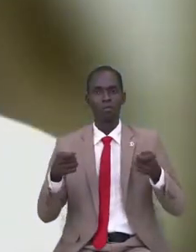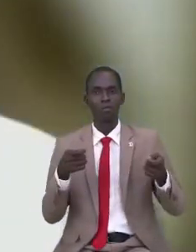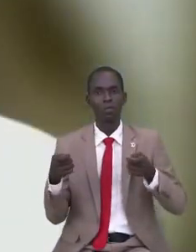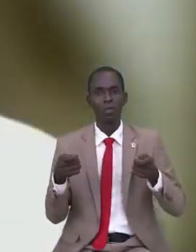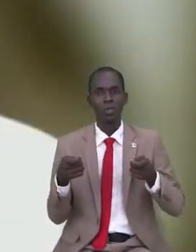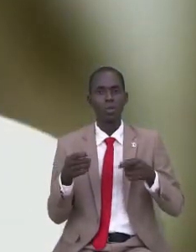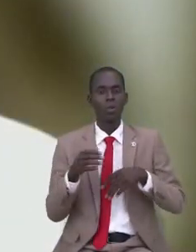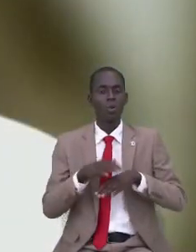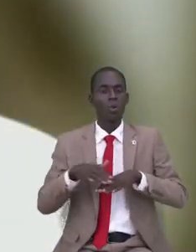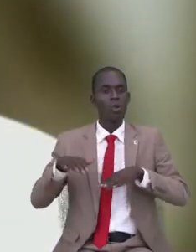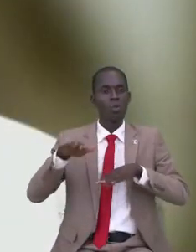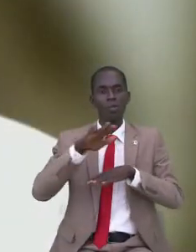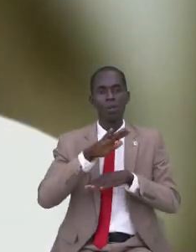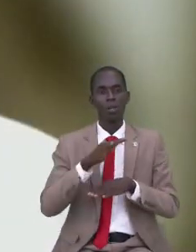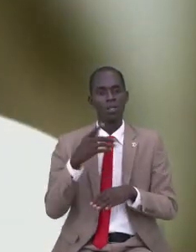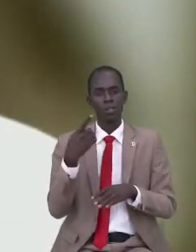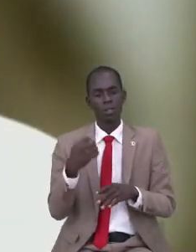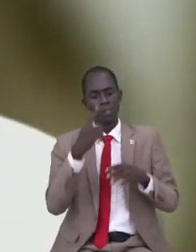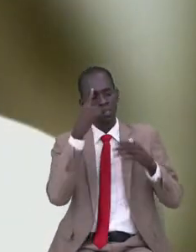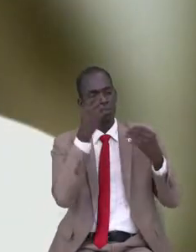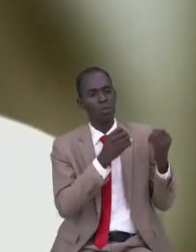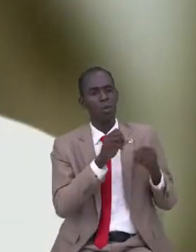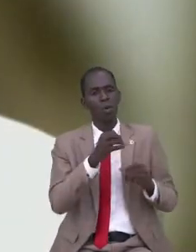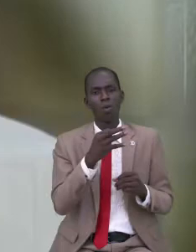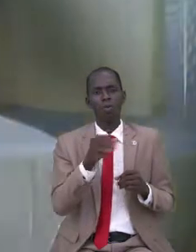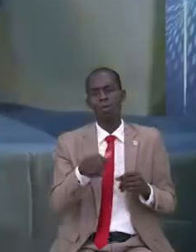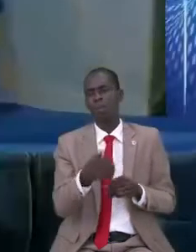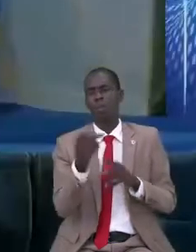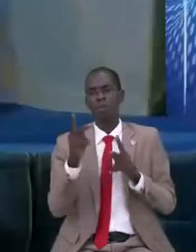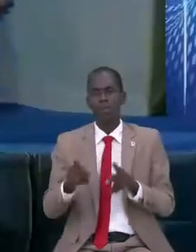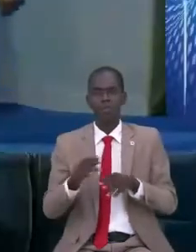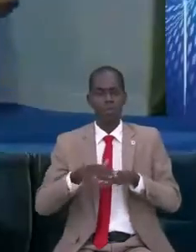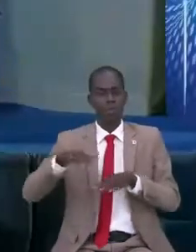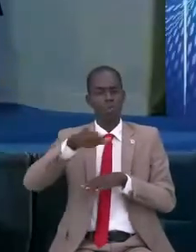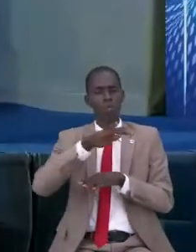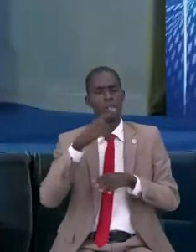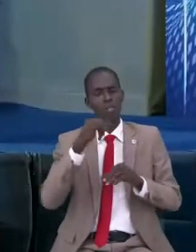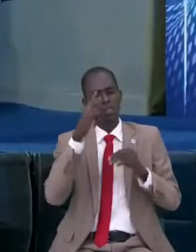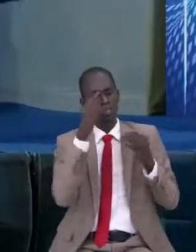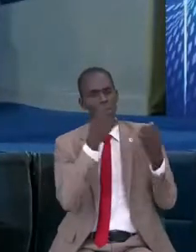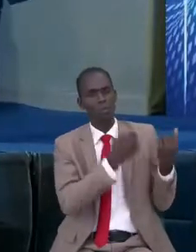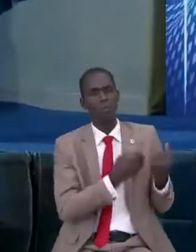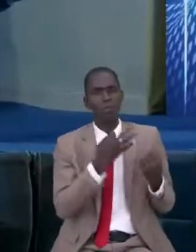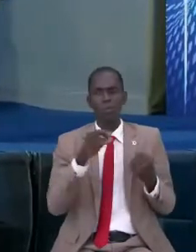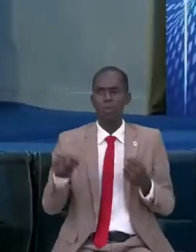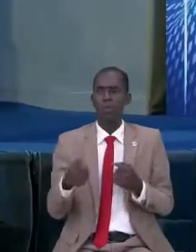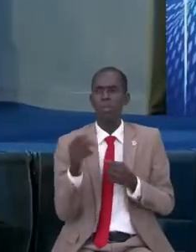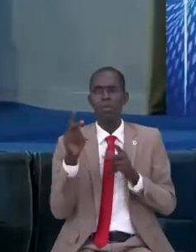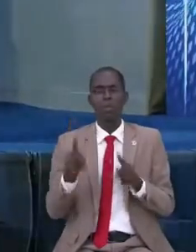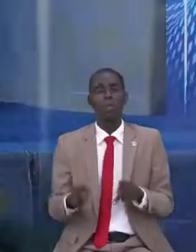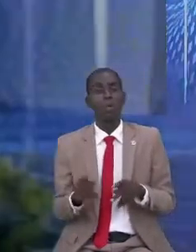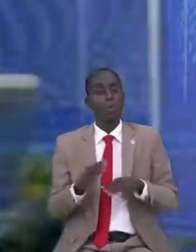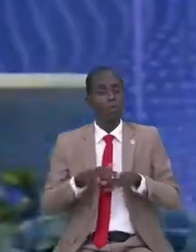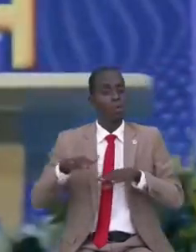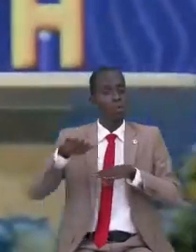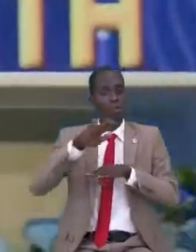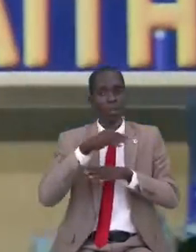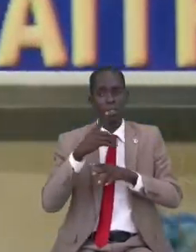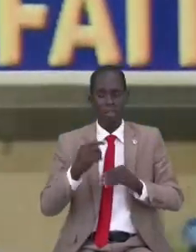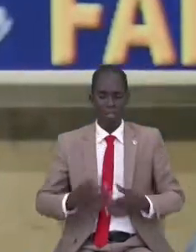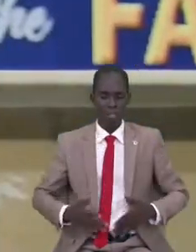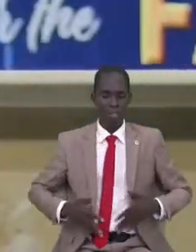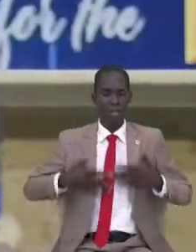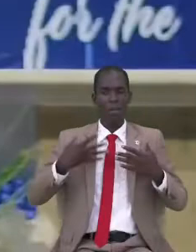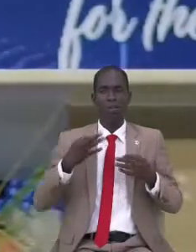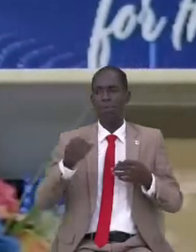over the faith of another person, over the faith of another person, over the life